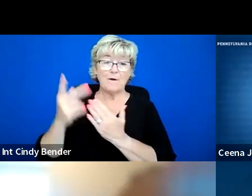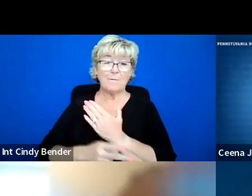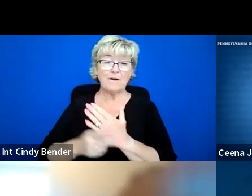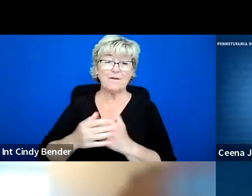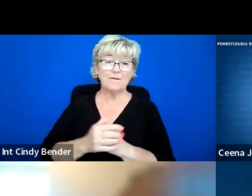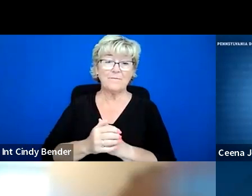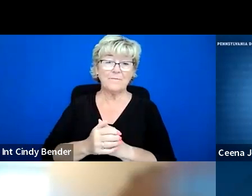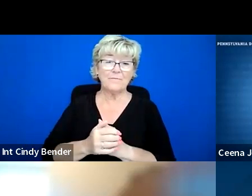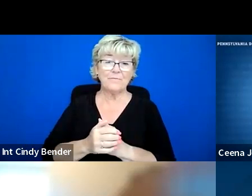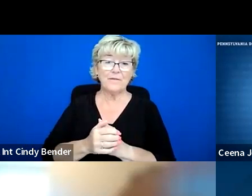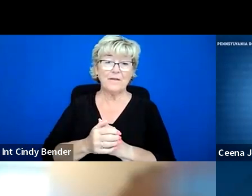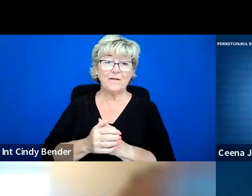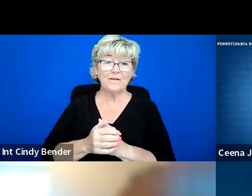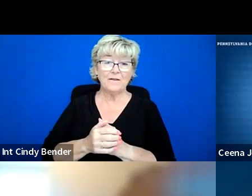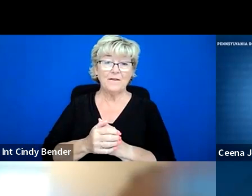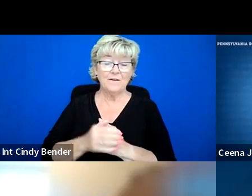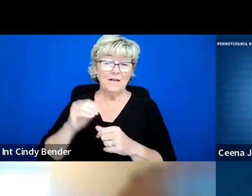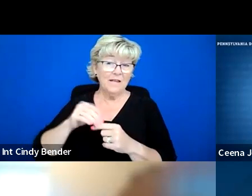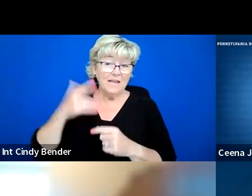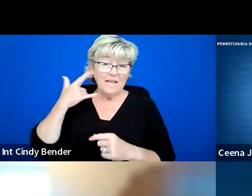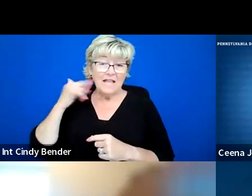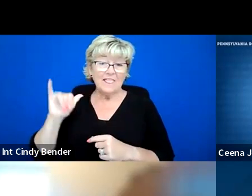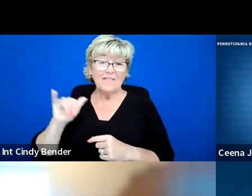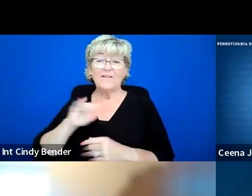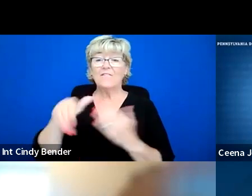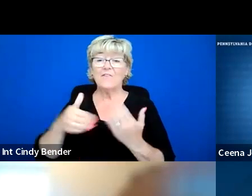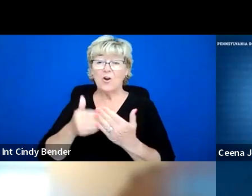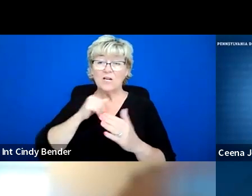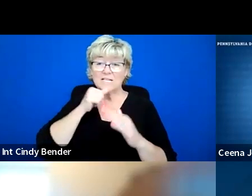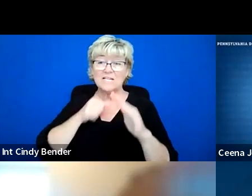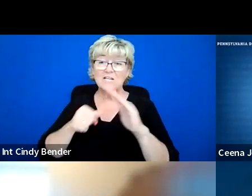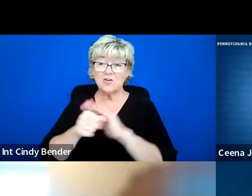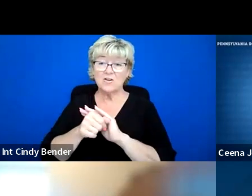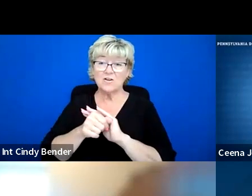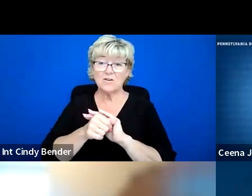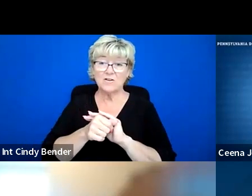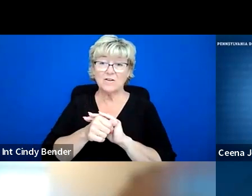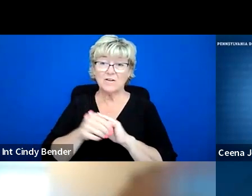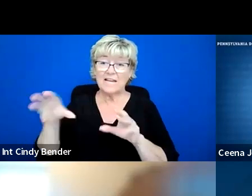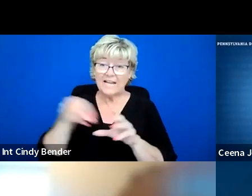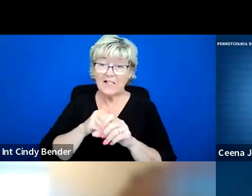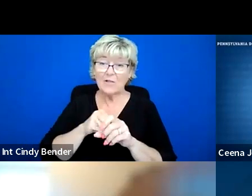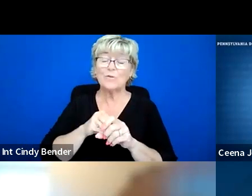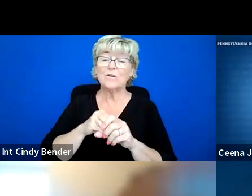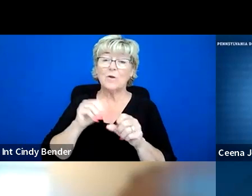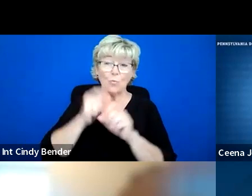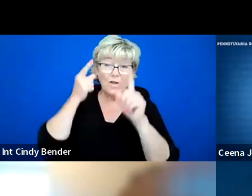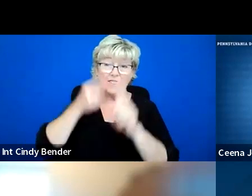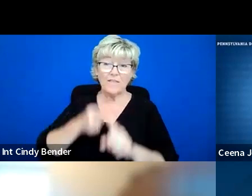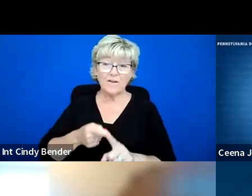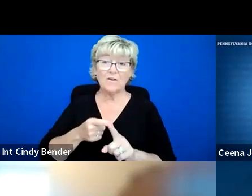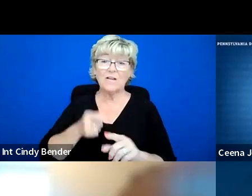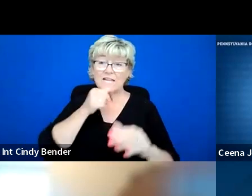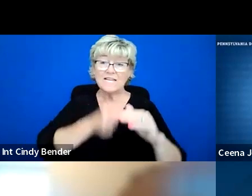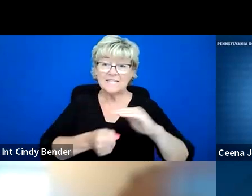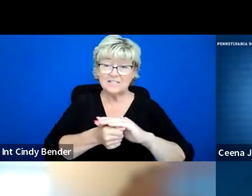as well. So in California, all of our shelters are integrated shelters, inclusive shelters, with the goal of